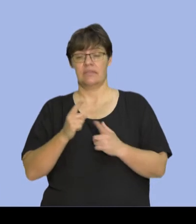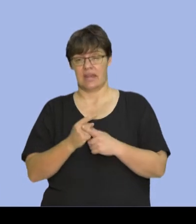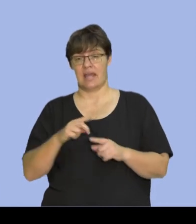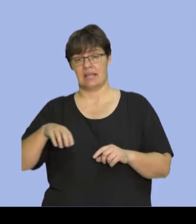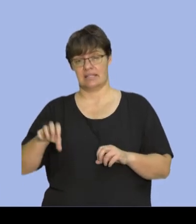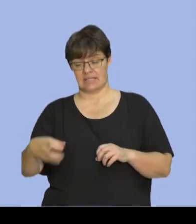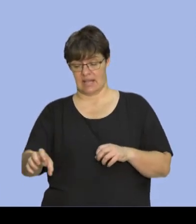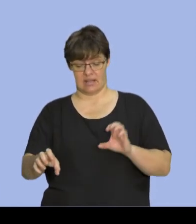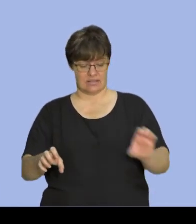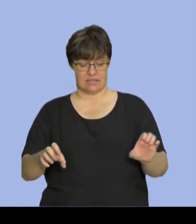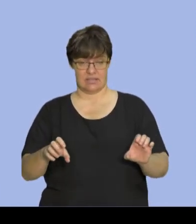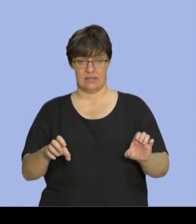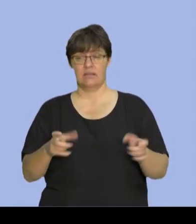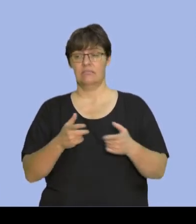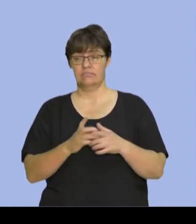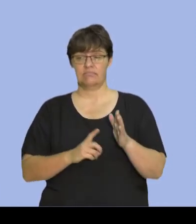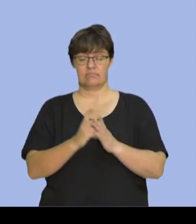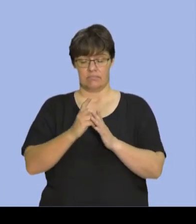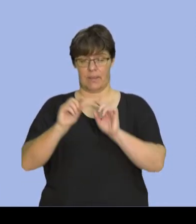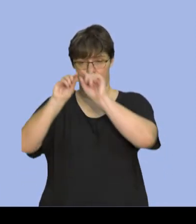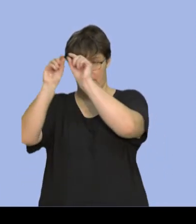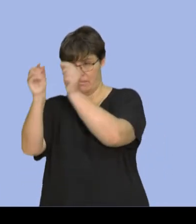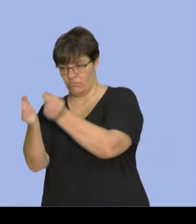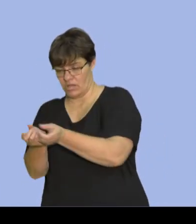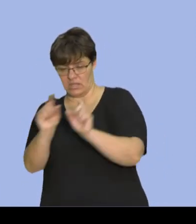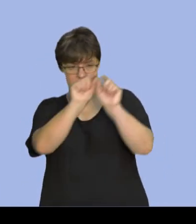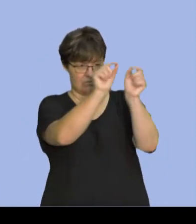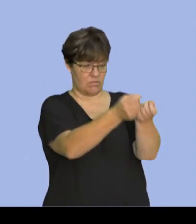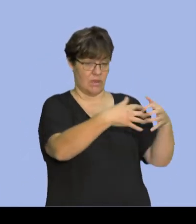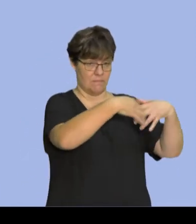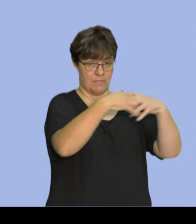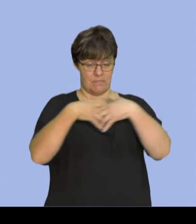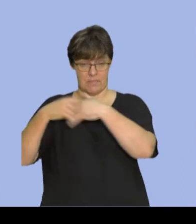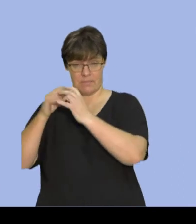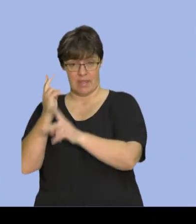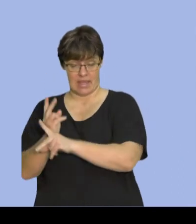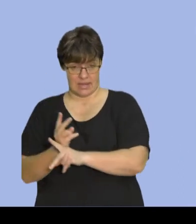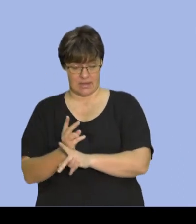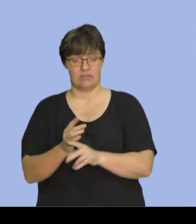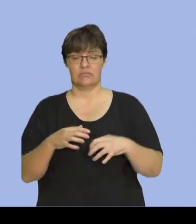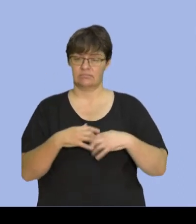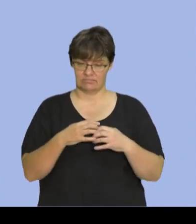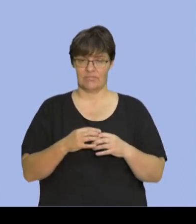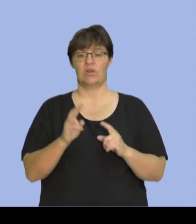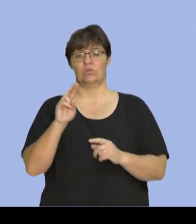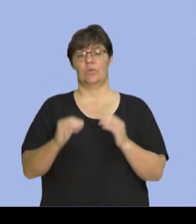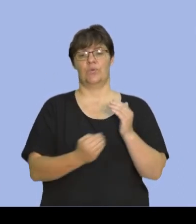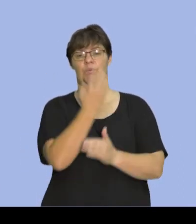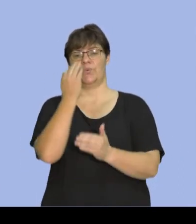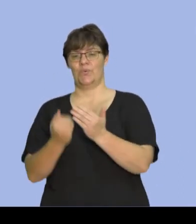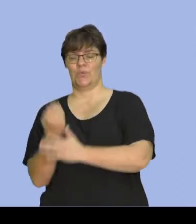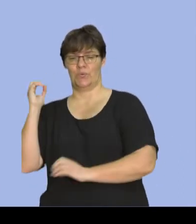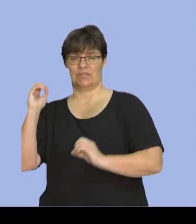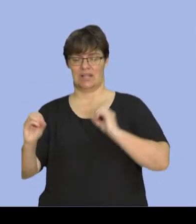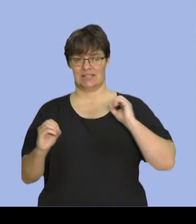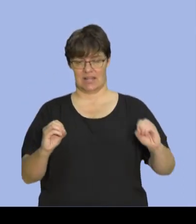The development of the nuclear membrane occurs around these chromatids to eventually form two new cells having